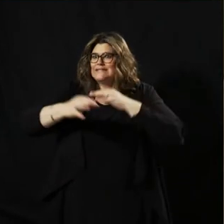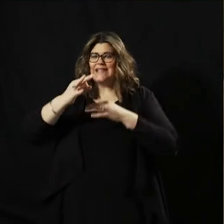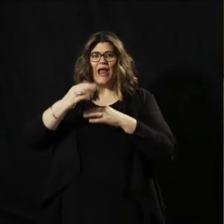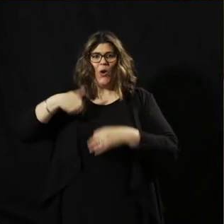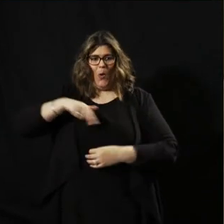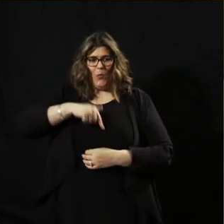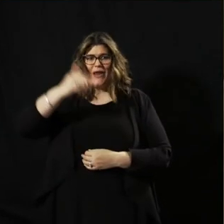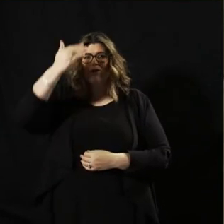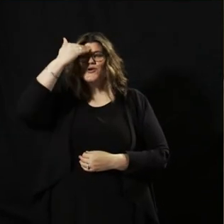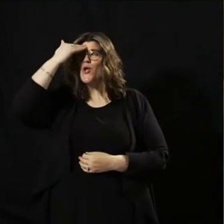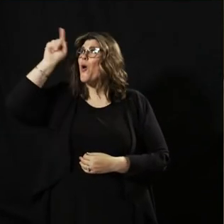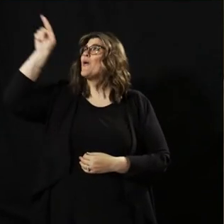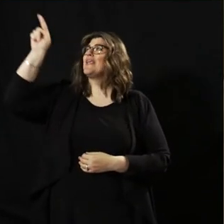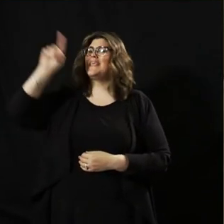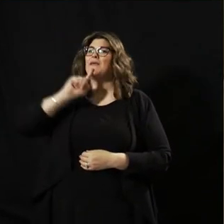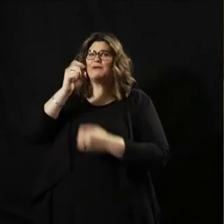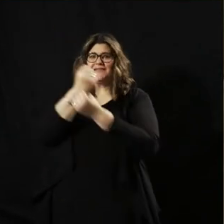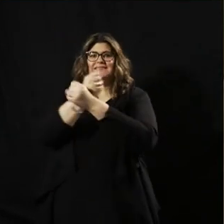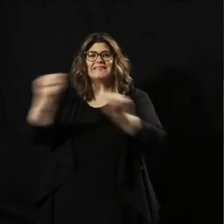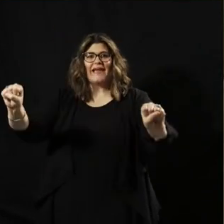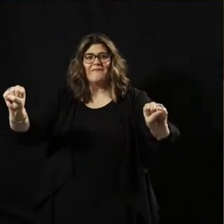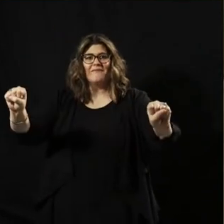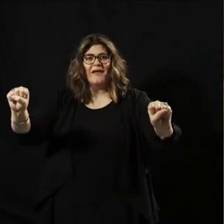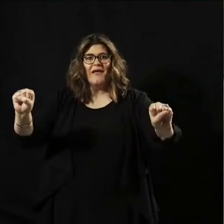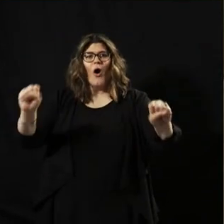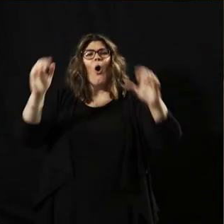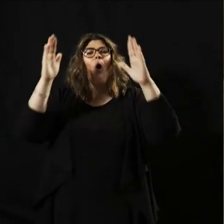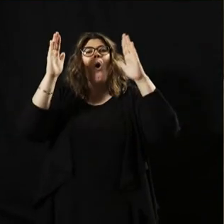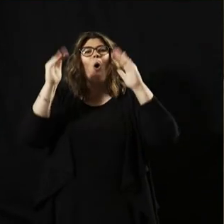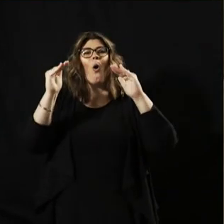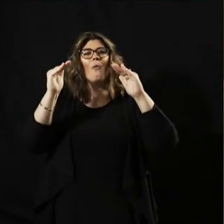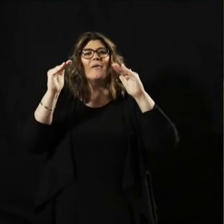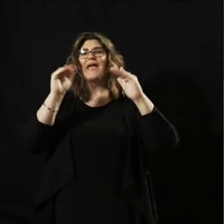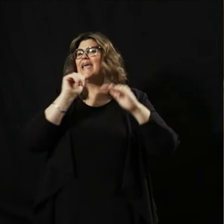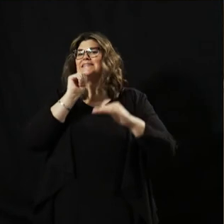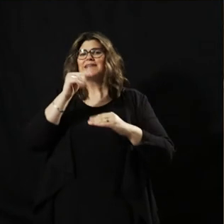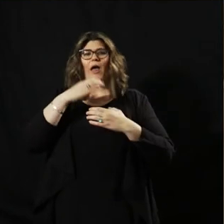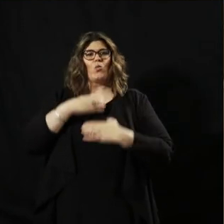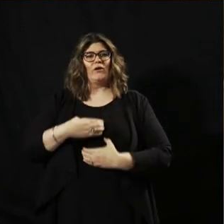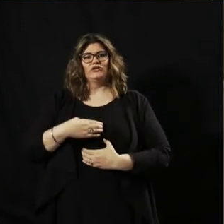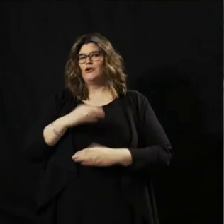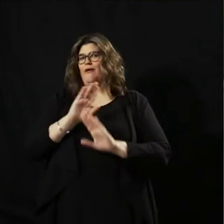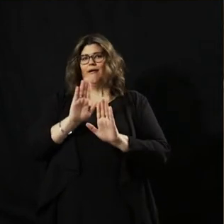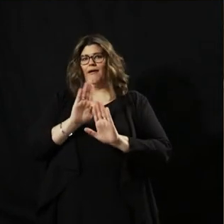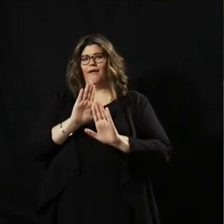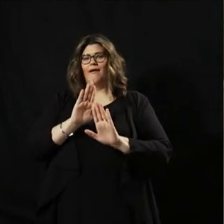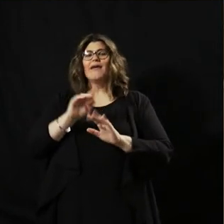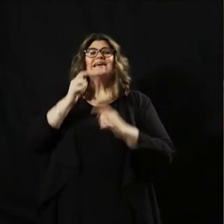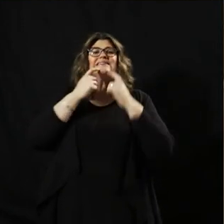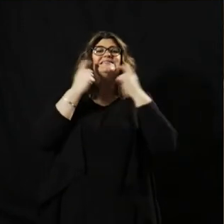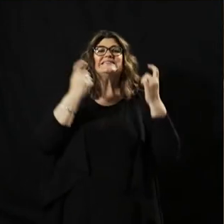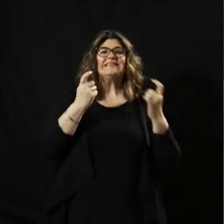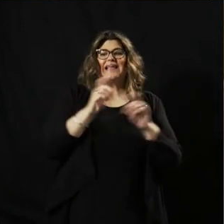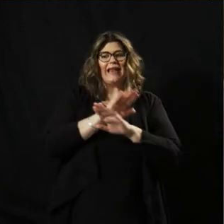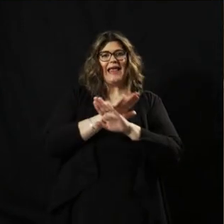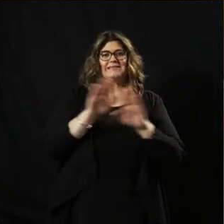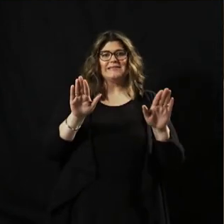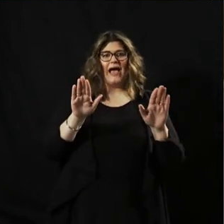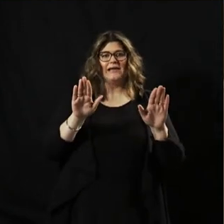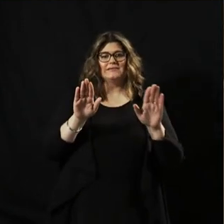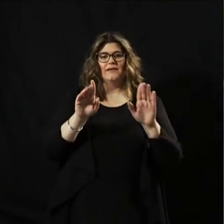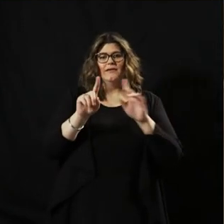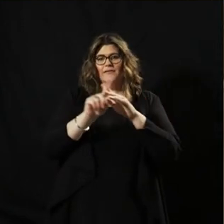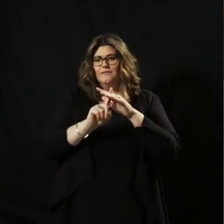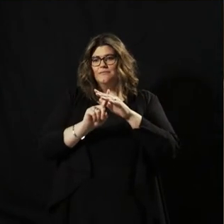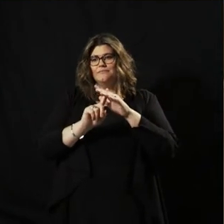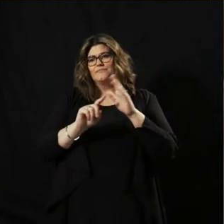risen from the dead. Hope is not wishful thinking. Sin is not